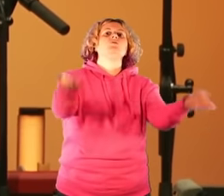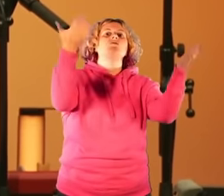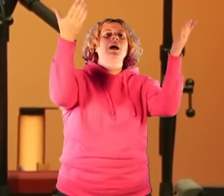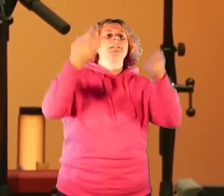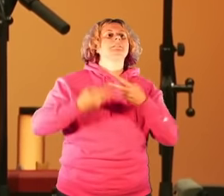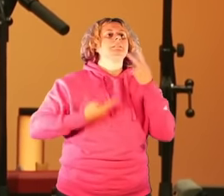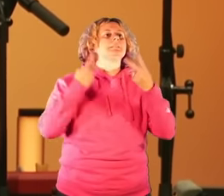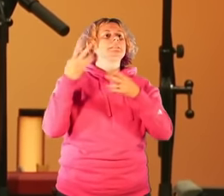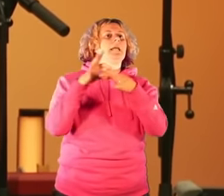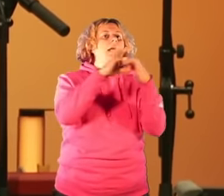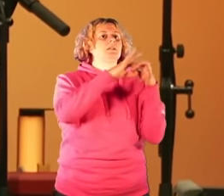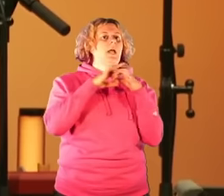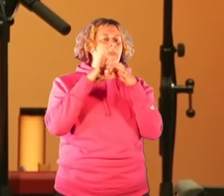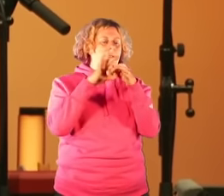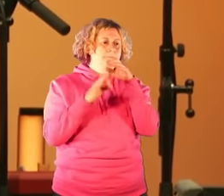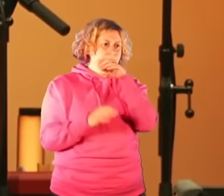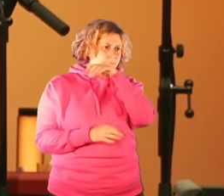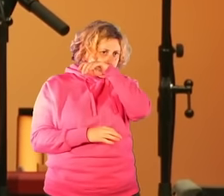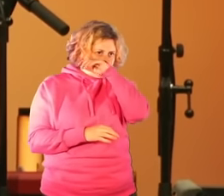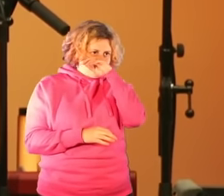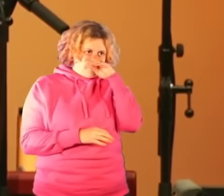sing We Have an Anchor.